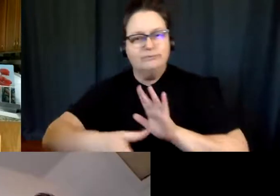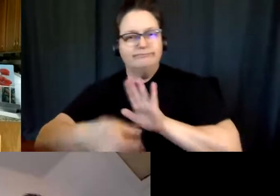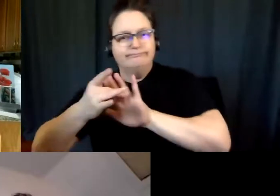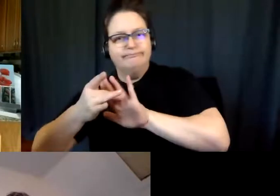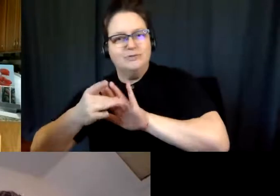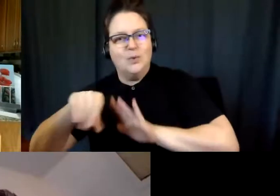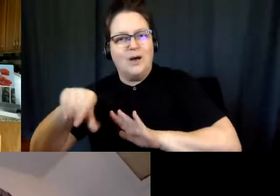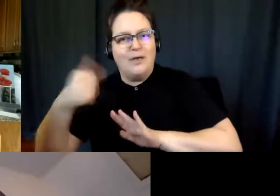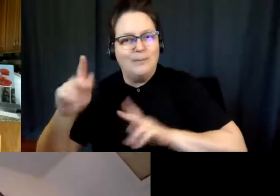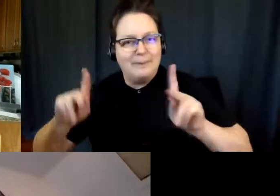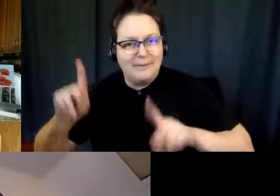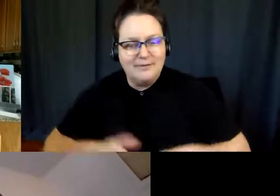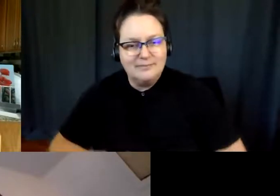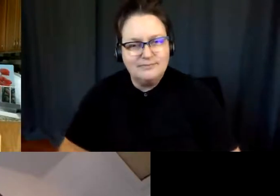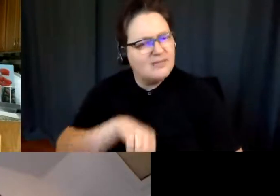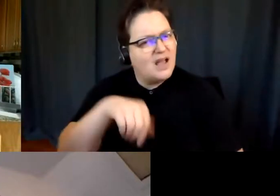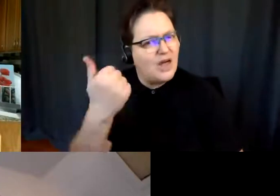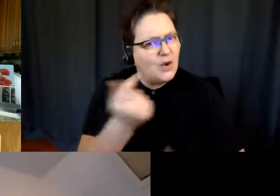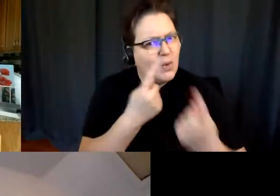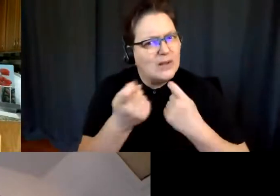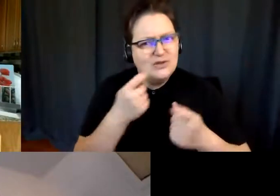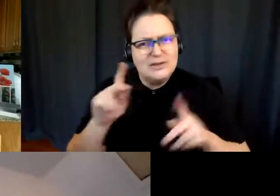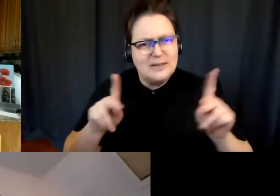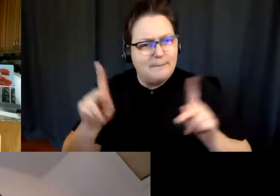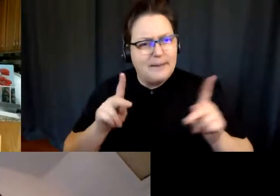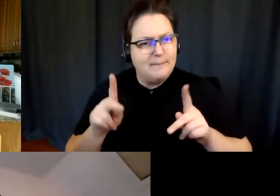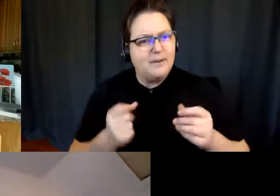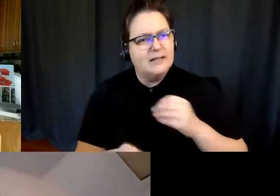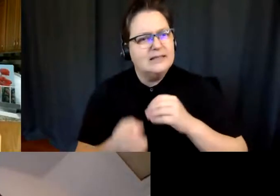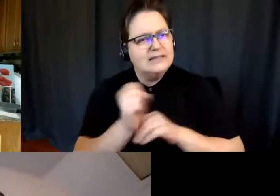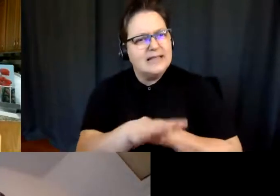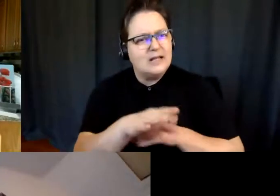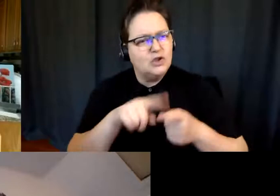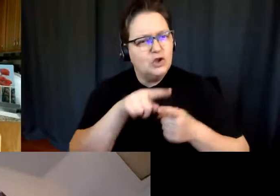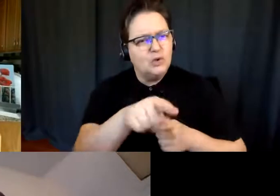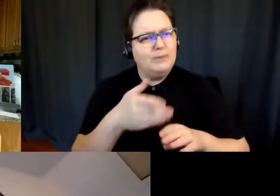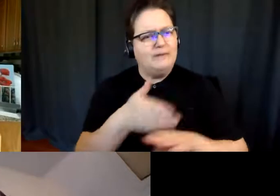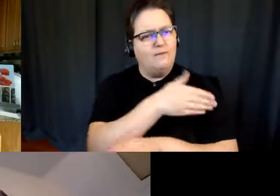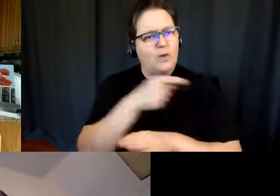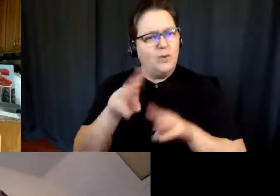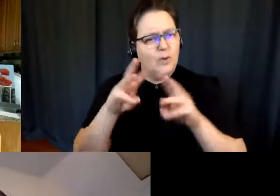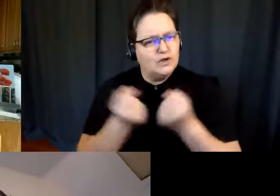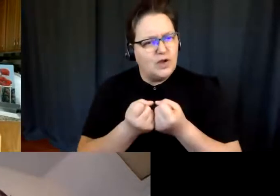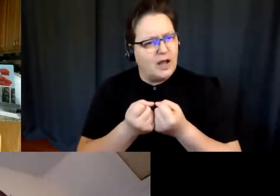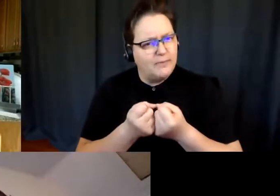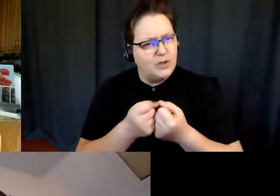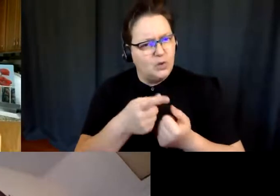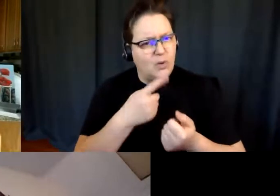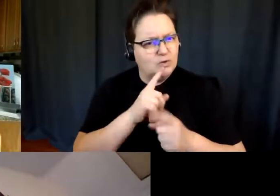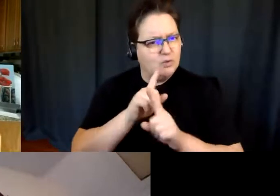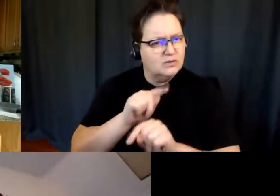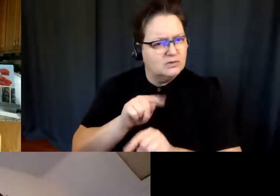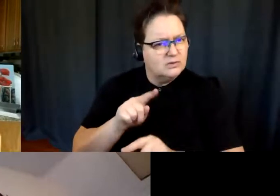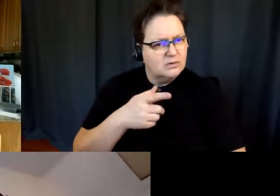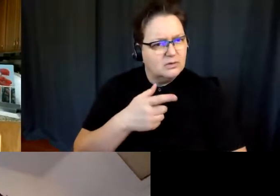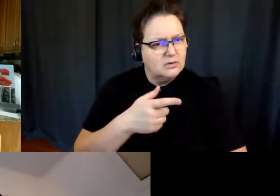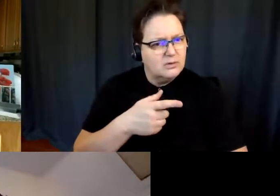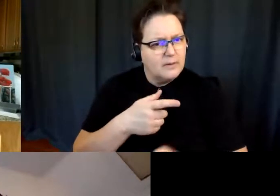Other questions? Jake, was there anything else that people send in ahead that you see? Let's see. You may have touched on these already.